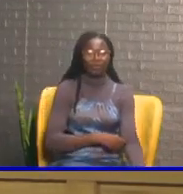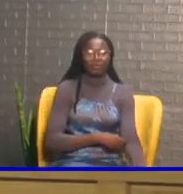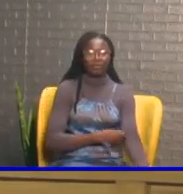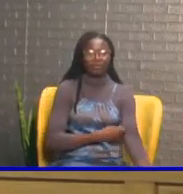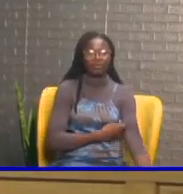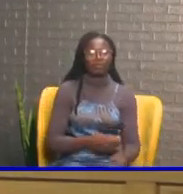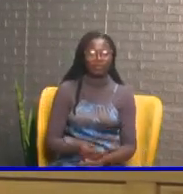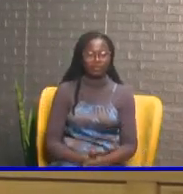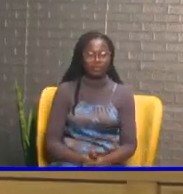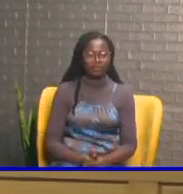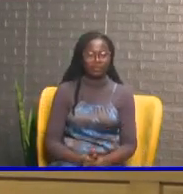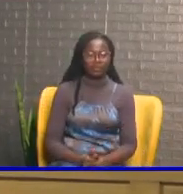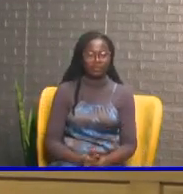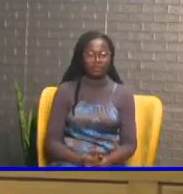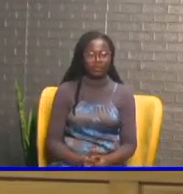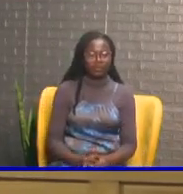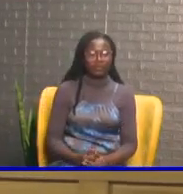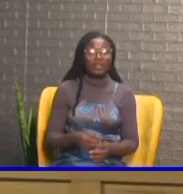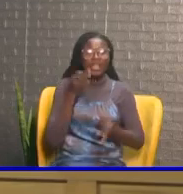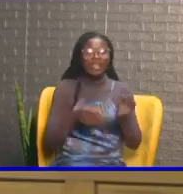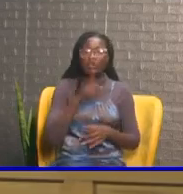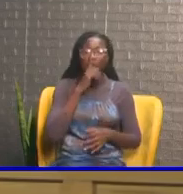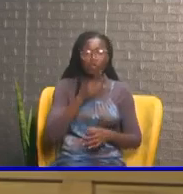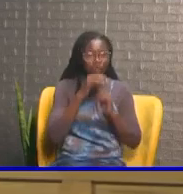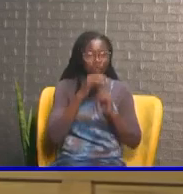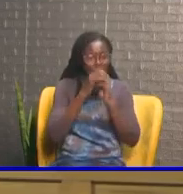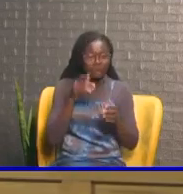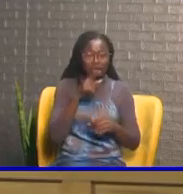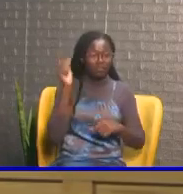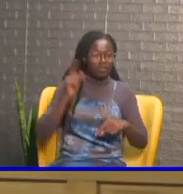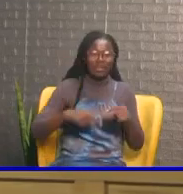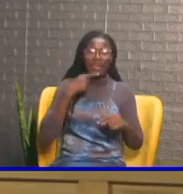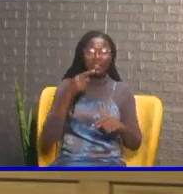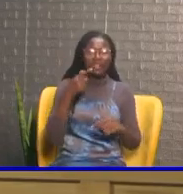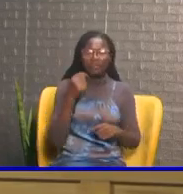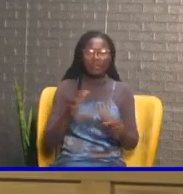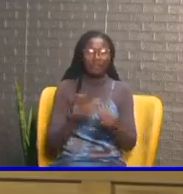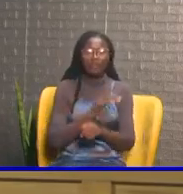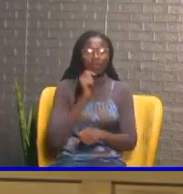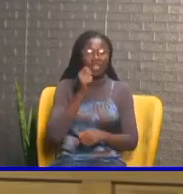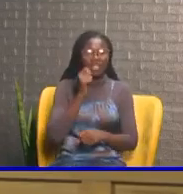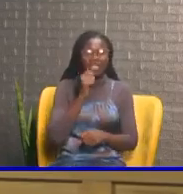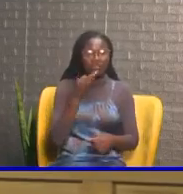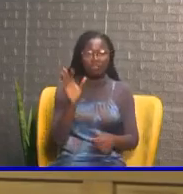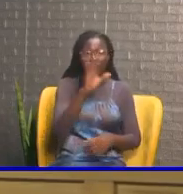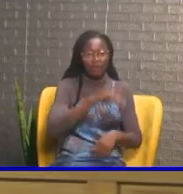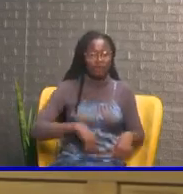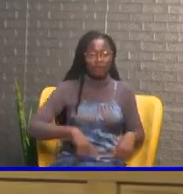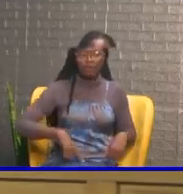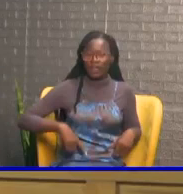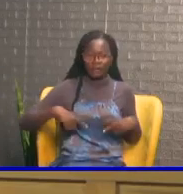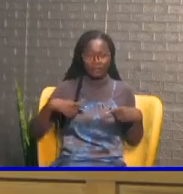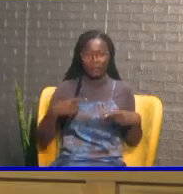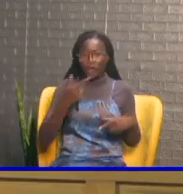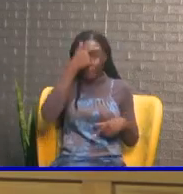Listen, hold it. If you're a true worshiper, you can never tell the full testimony of your life. Yes, sir. Listen,